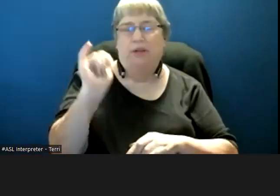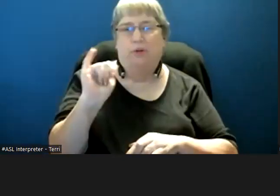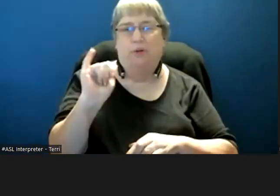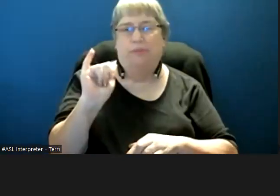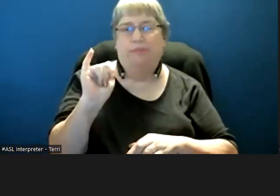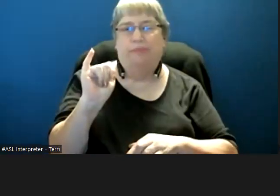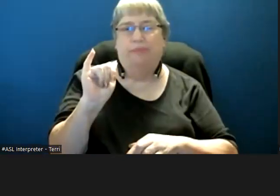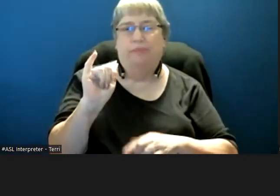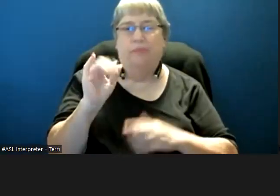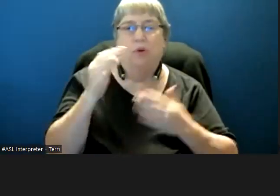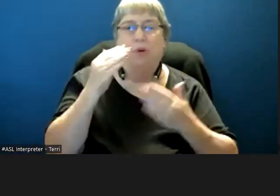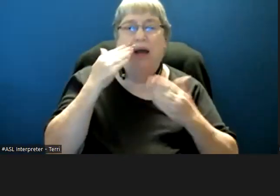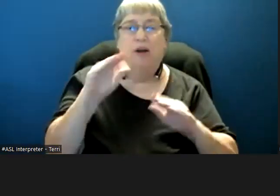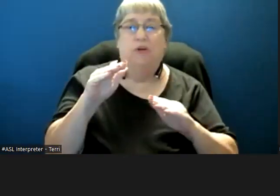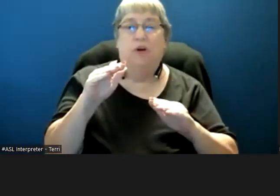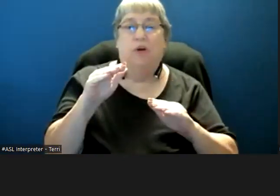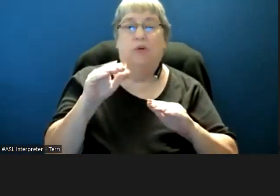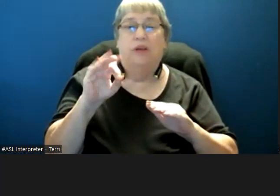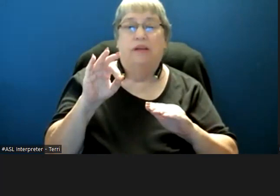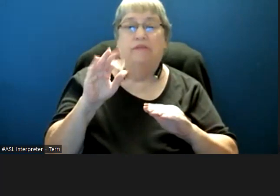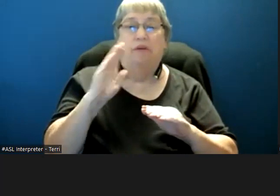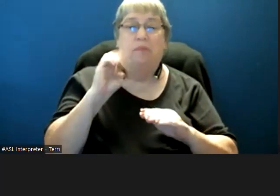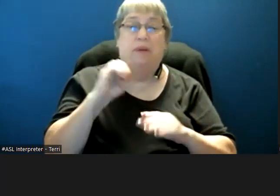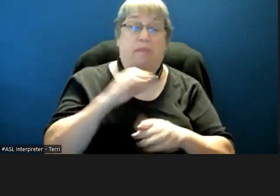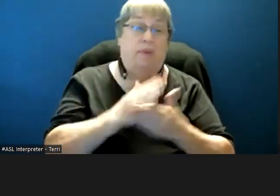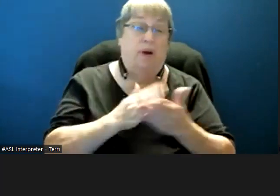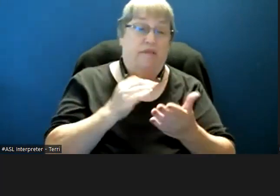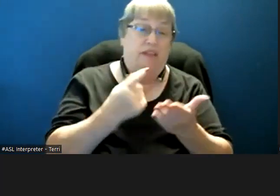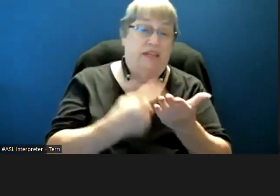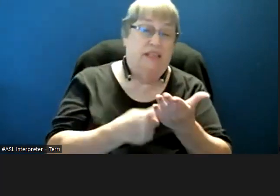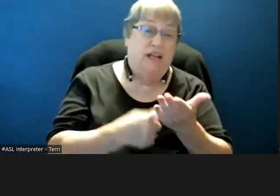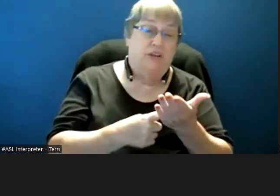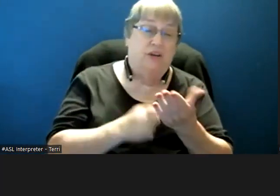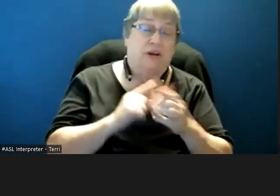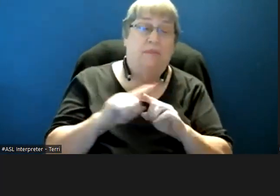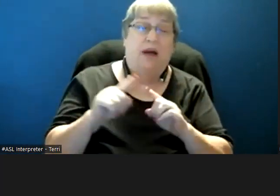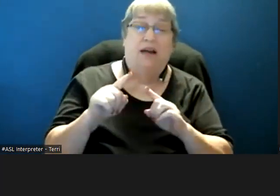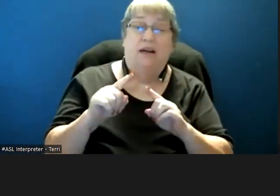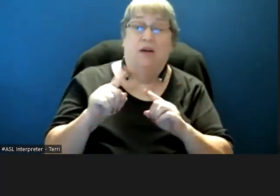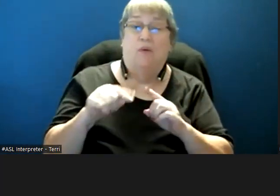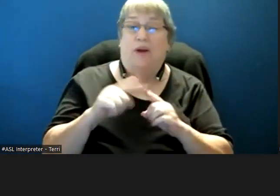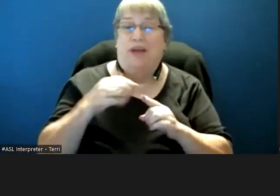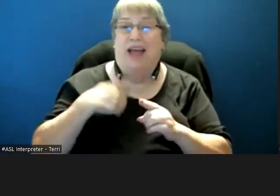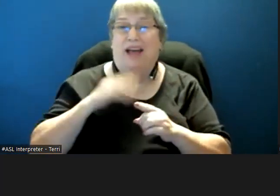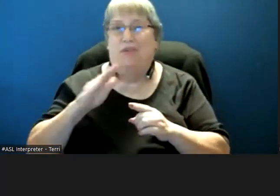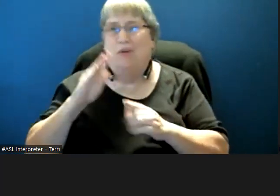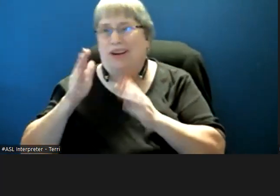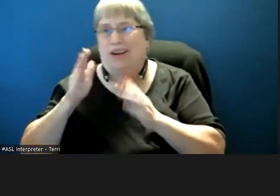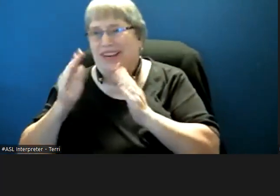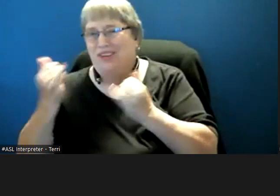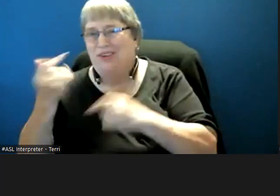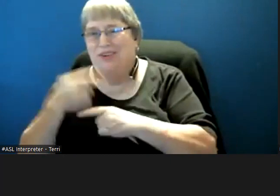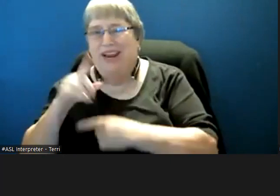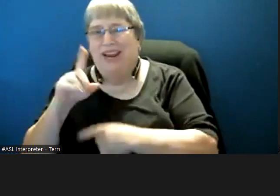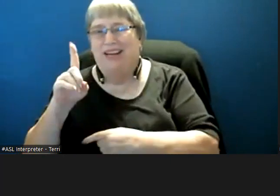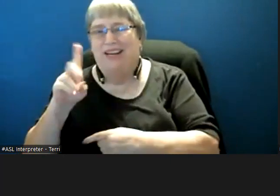I don't know if it's been a part of the conversation, and especially that we have your ear today, Dr. Walsh. I'm just